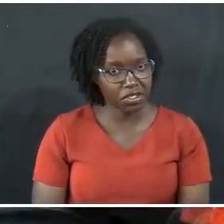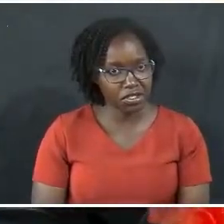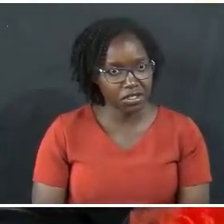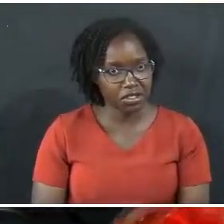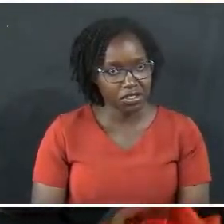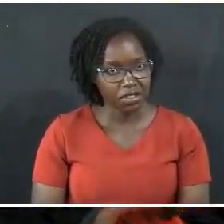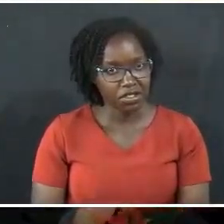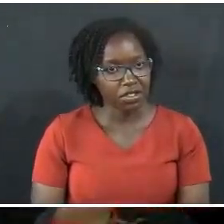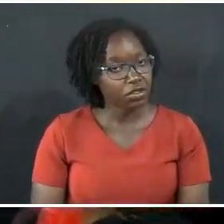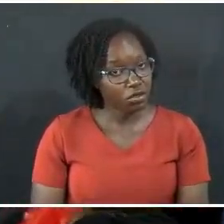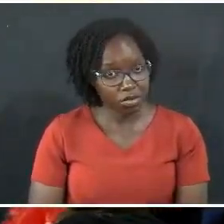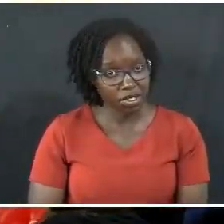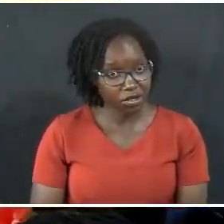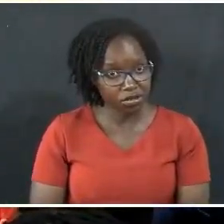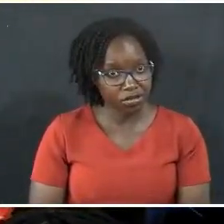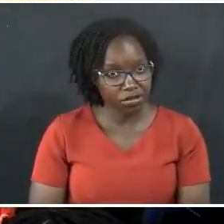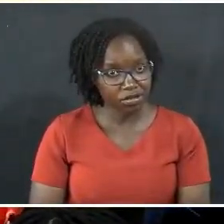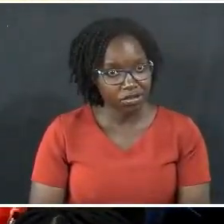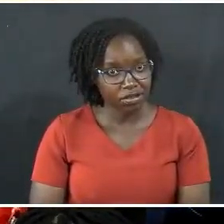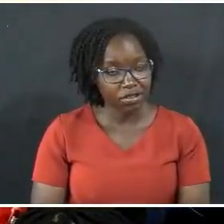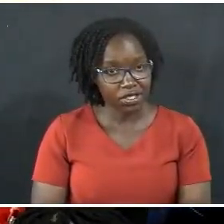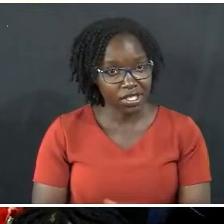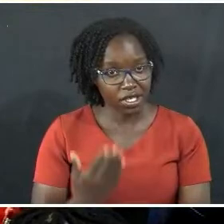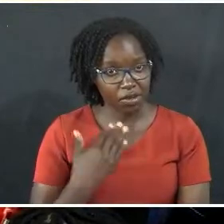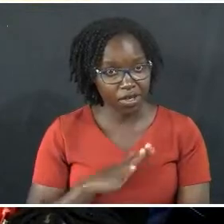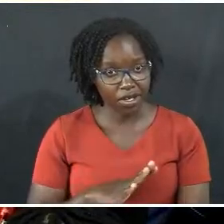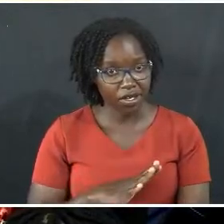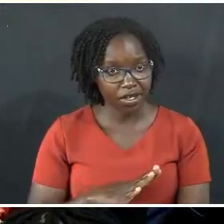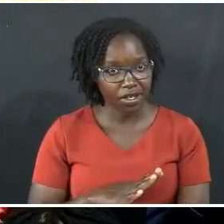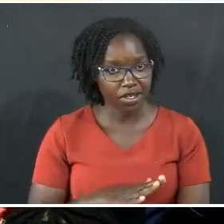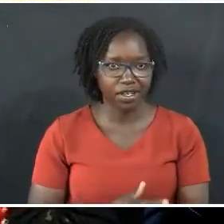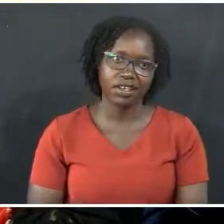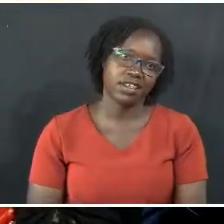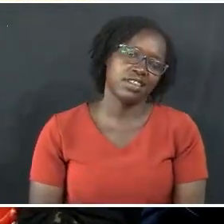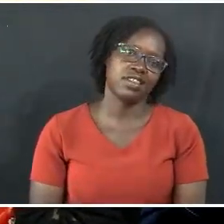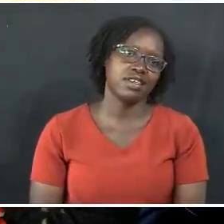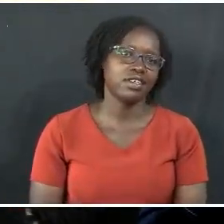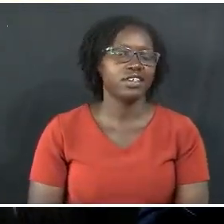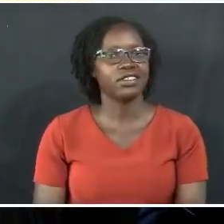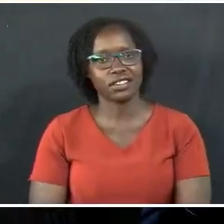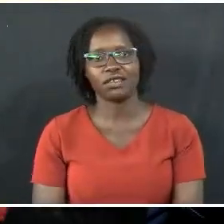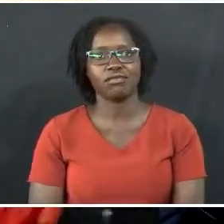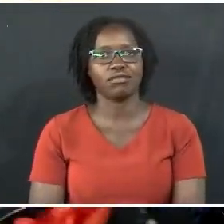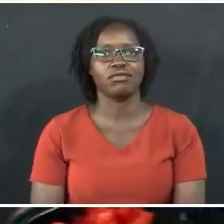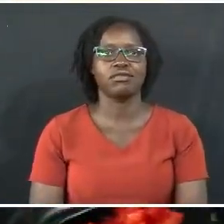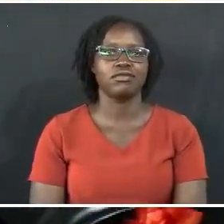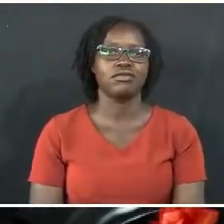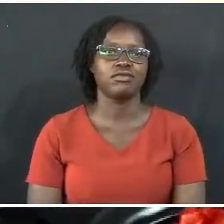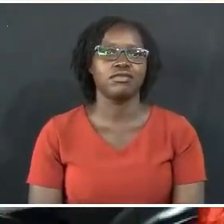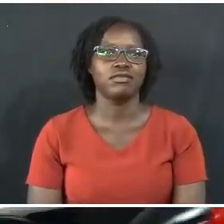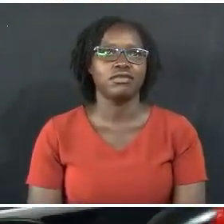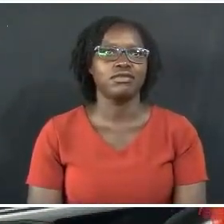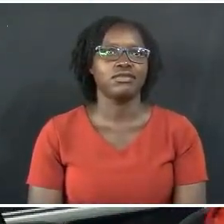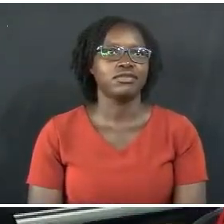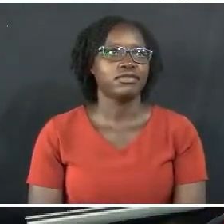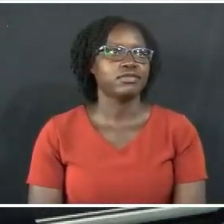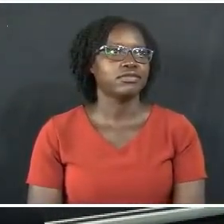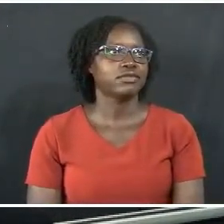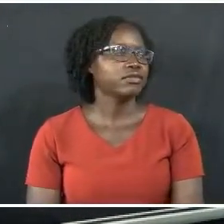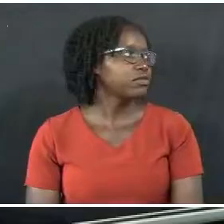done. Well done. Well done. Please just come. Please just